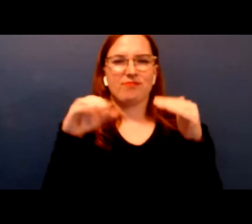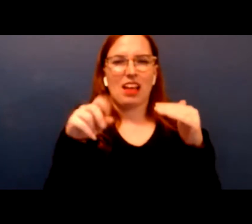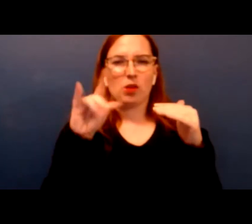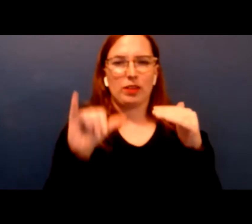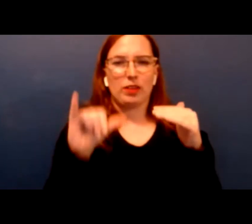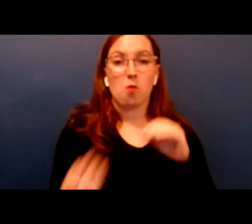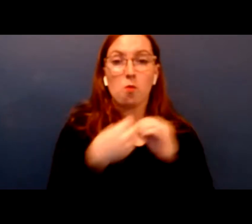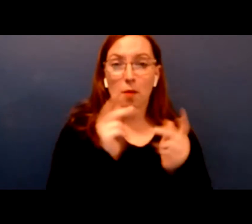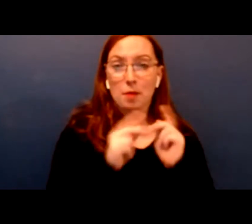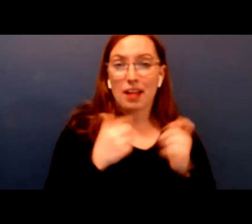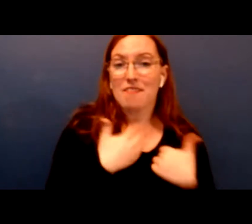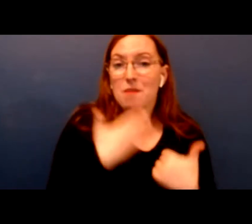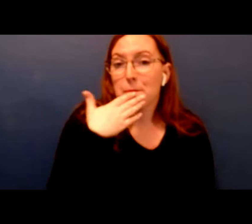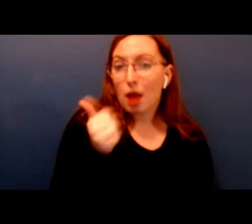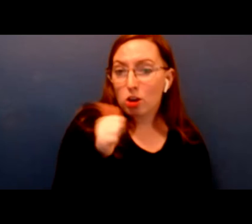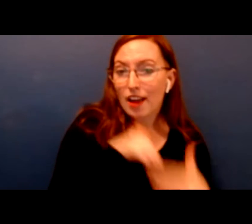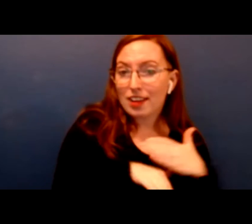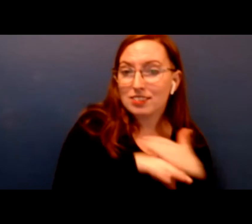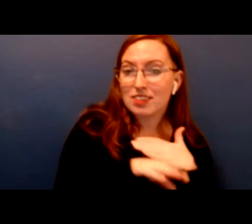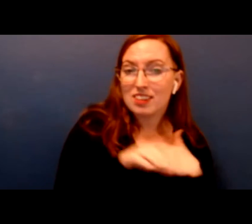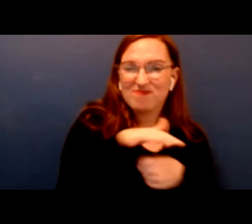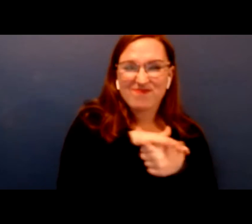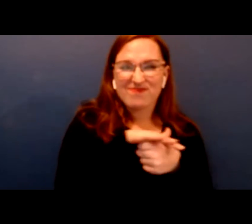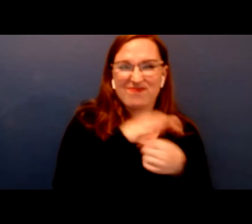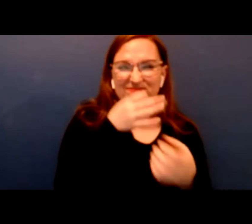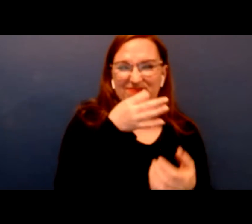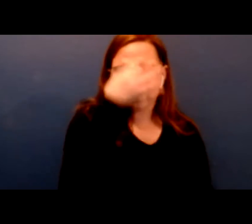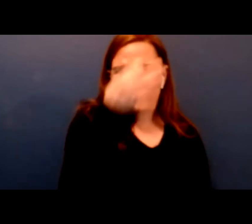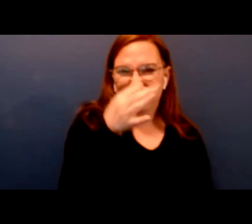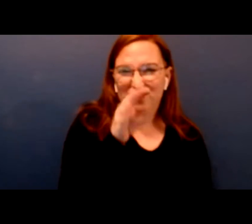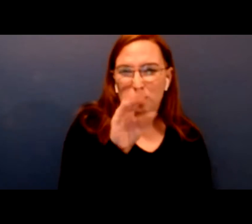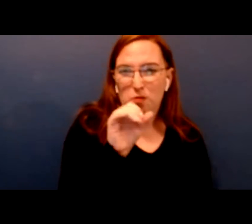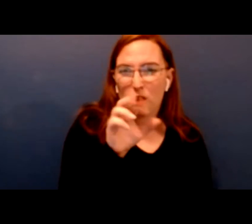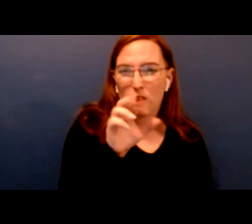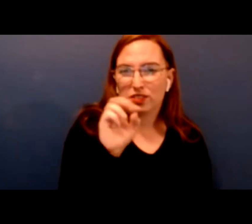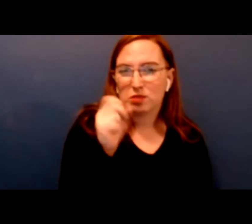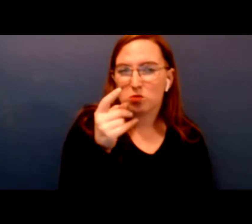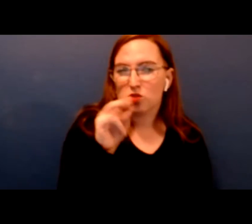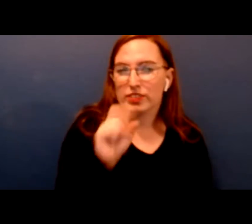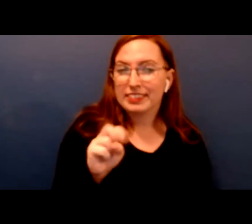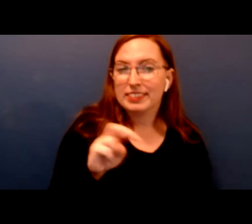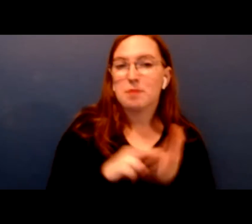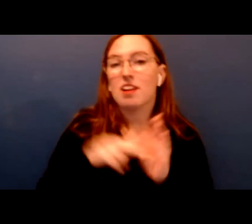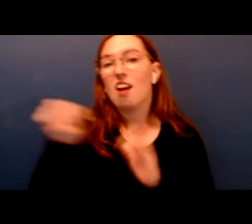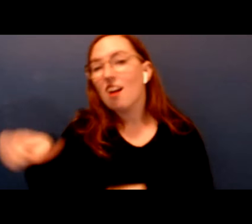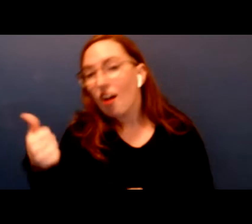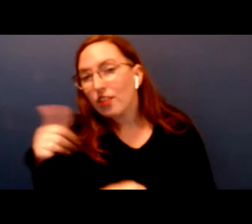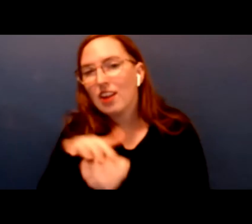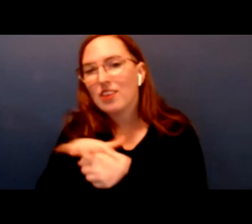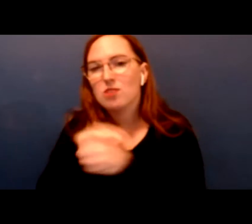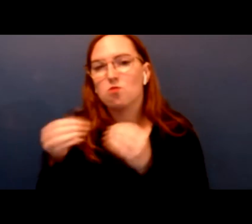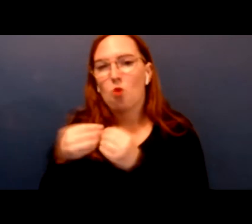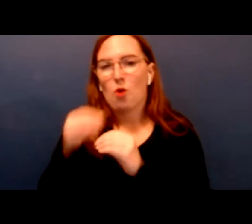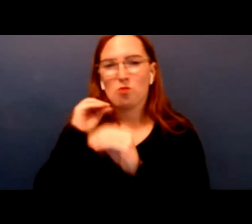access to water right there around Barking Springs allows us to restore some of those other areas. So creating implicit